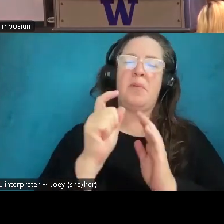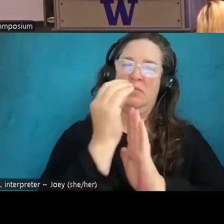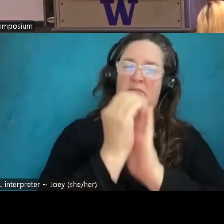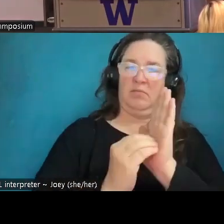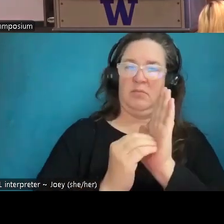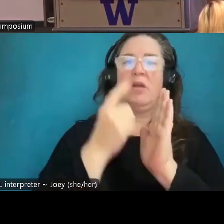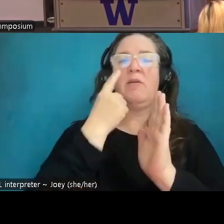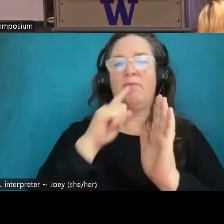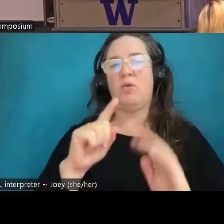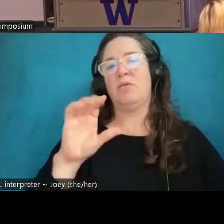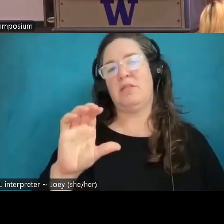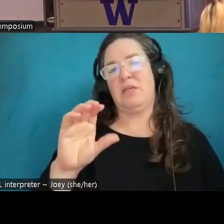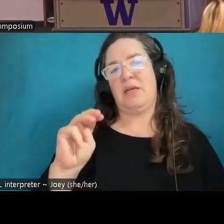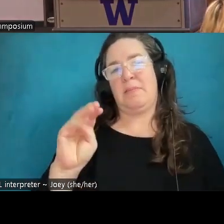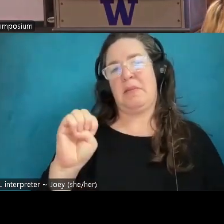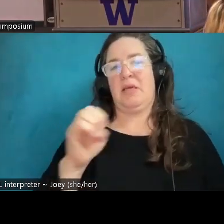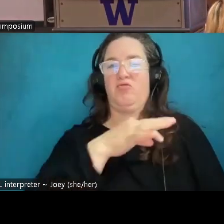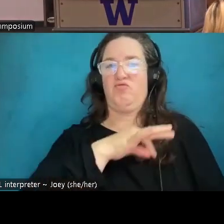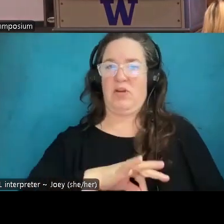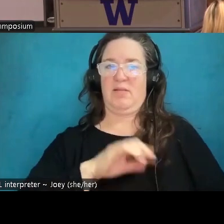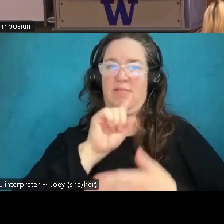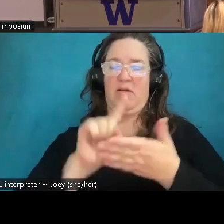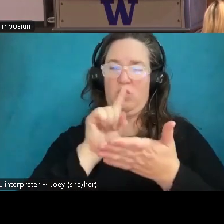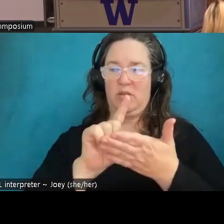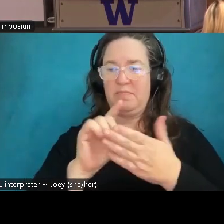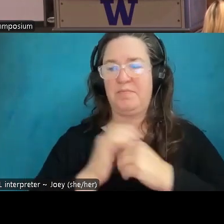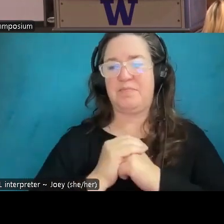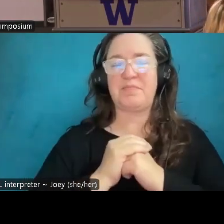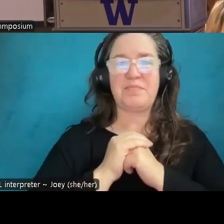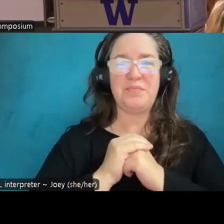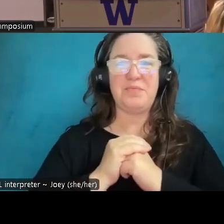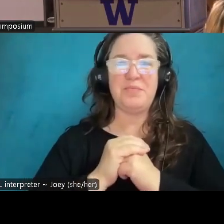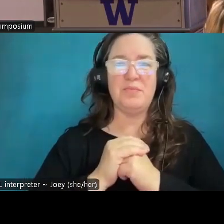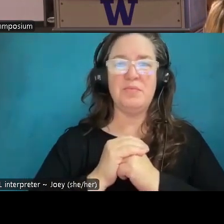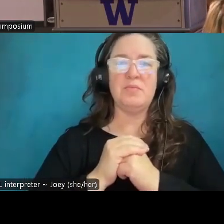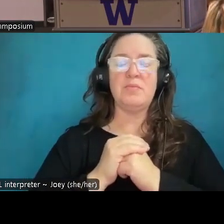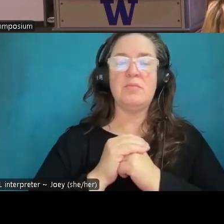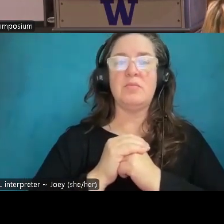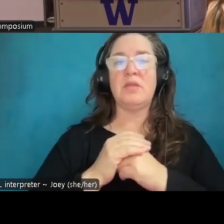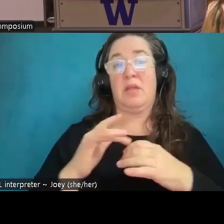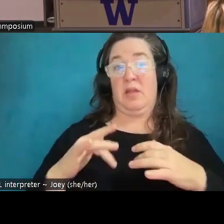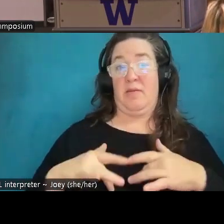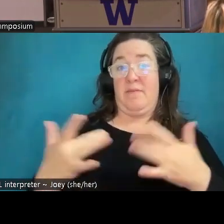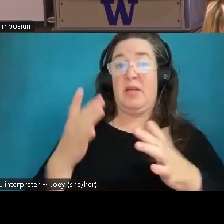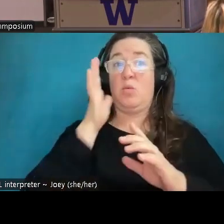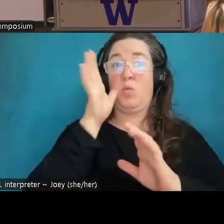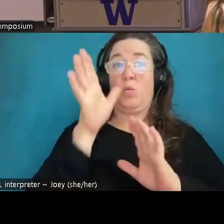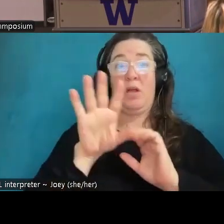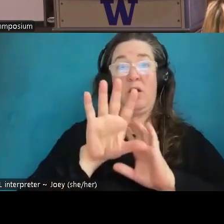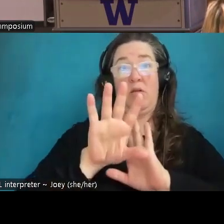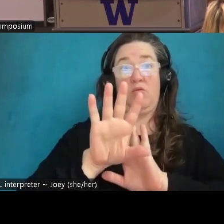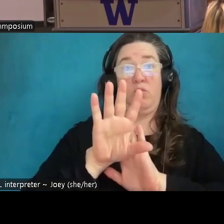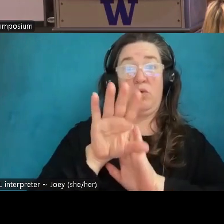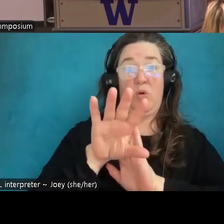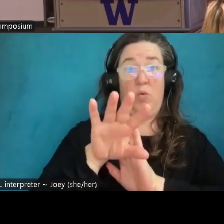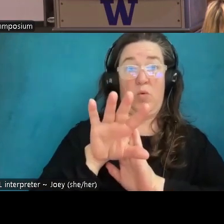credit. There's that QR code, thanks. And then the event is being recorded and will be uploaded to our symposium website